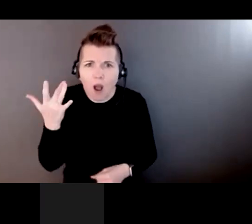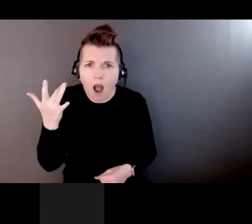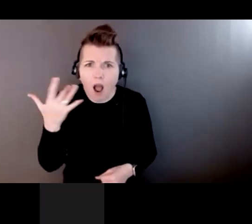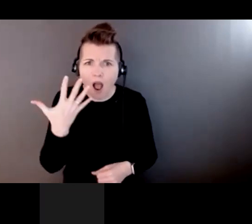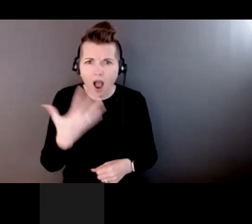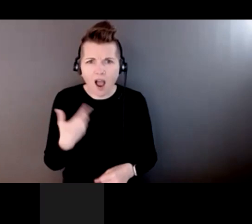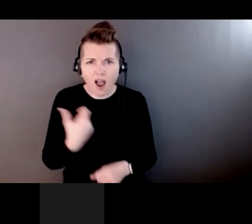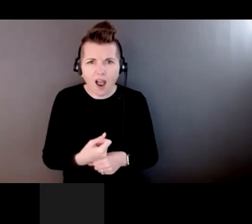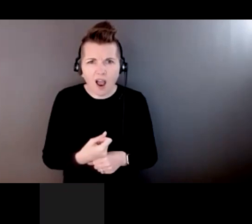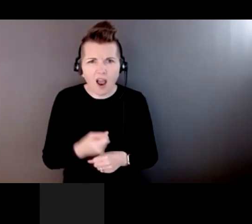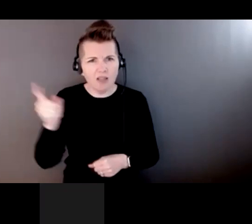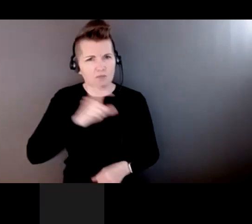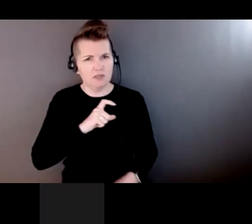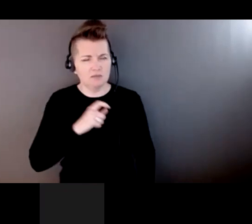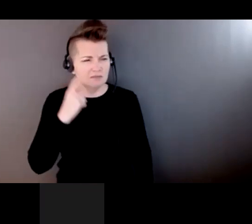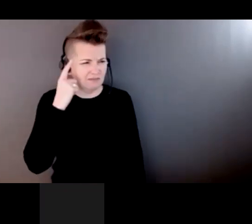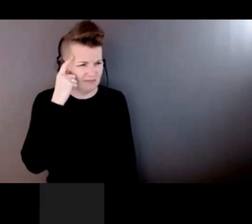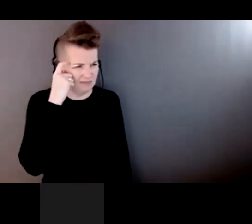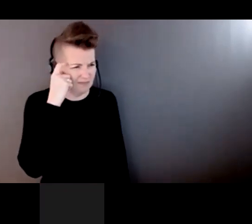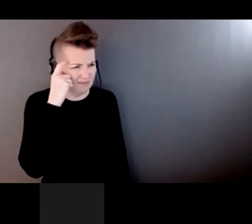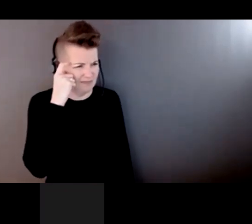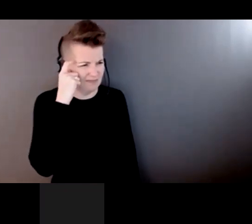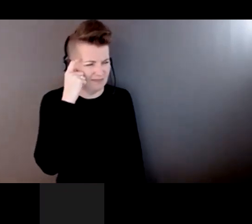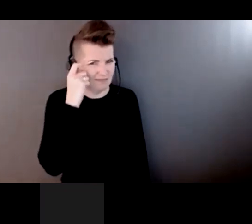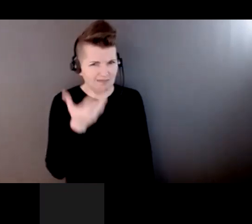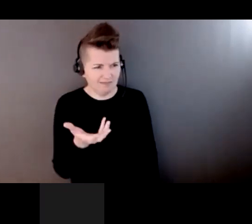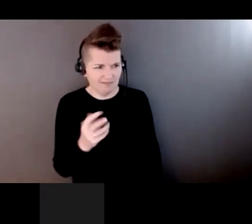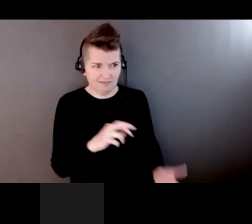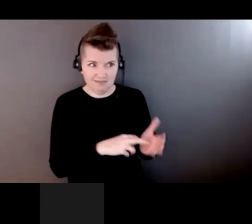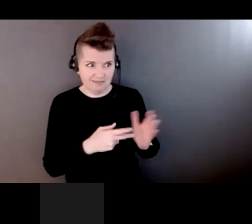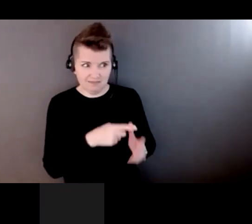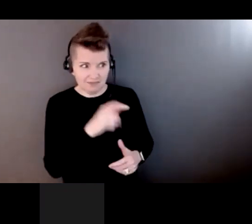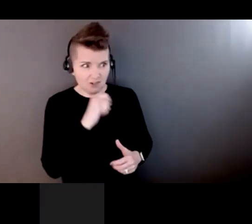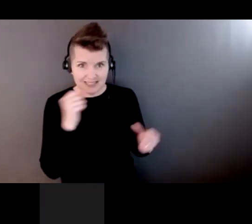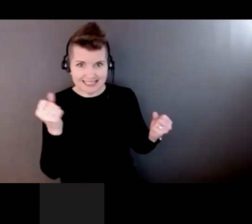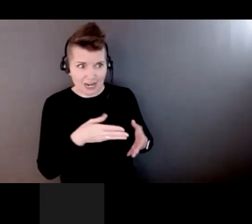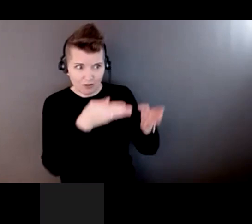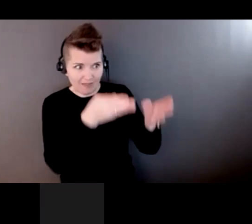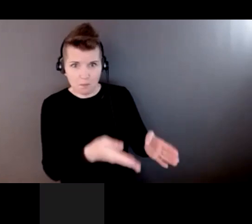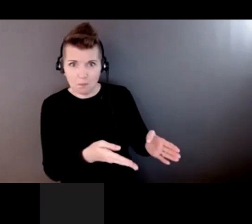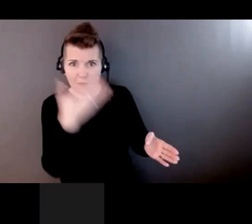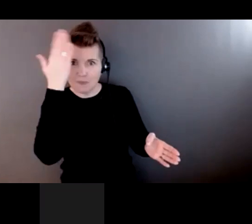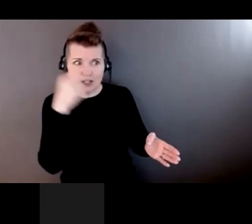going to start scratching their head and say, well, how much are you really scared of this person if you waited 5 years?